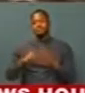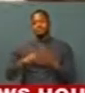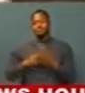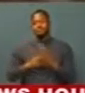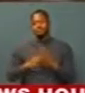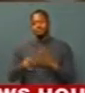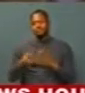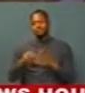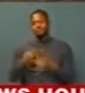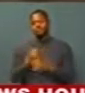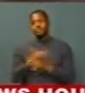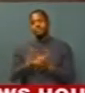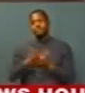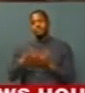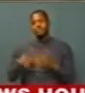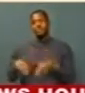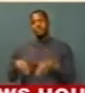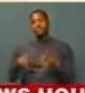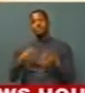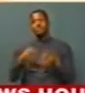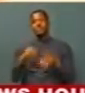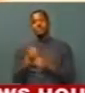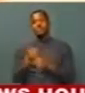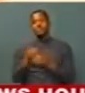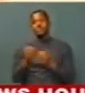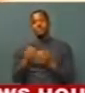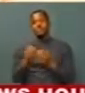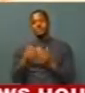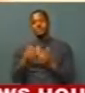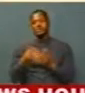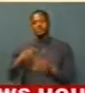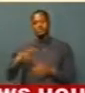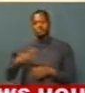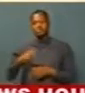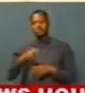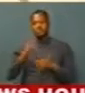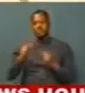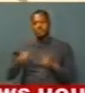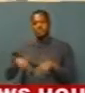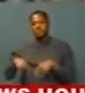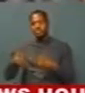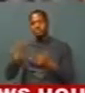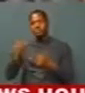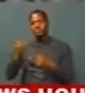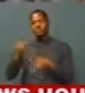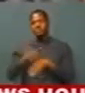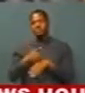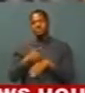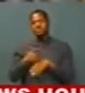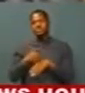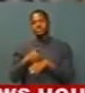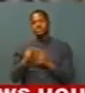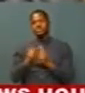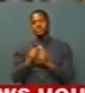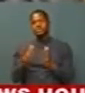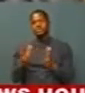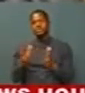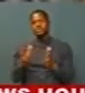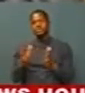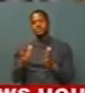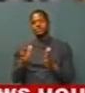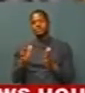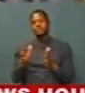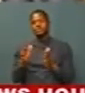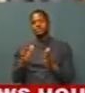of the road to make it motorable, so that they will be able to go about their duties without let